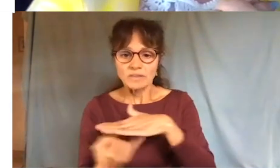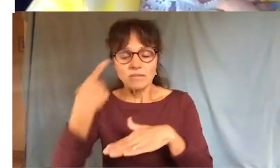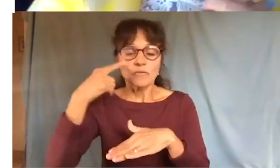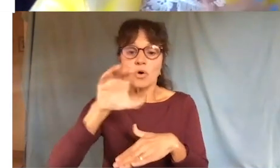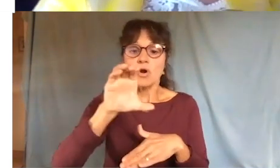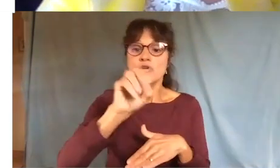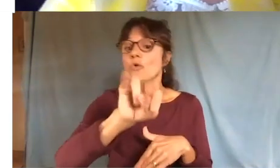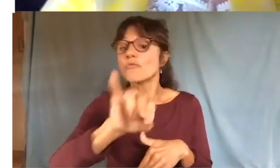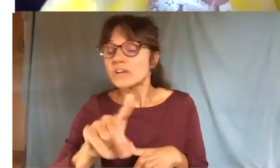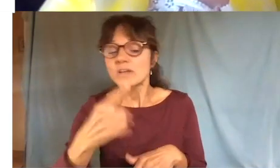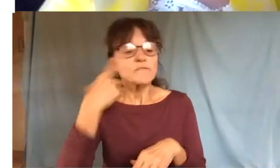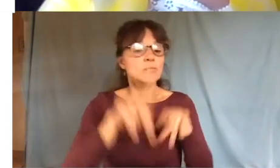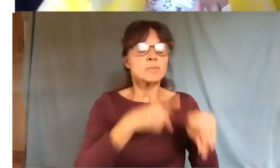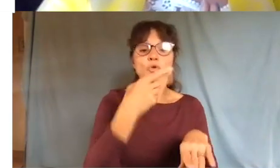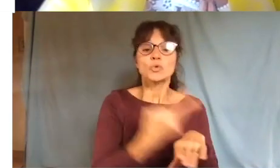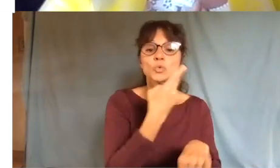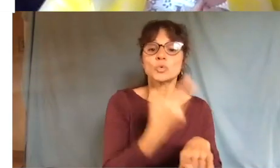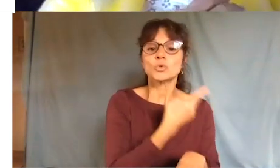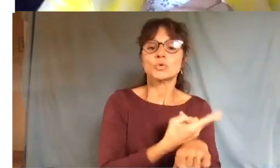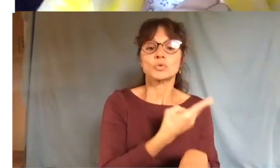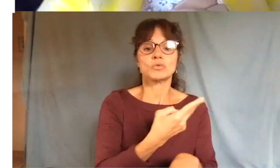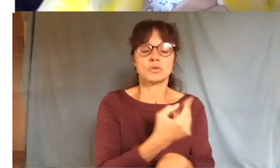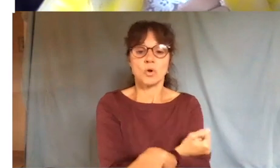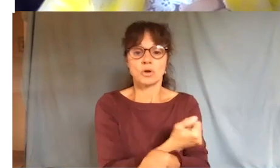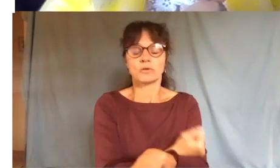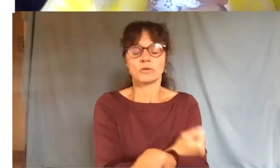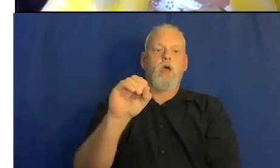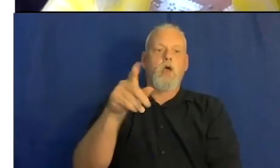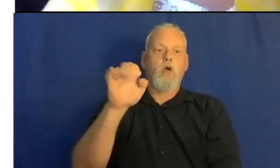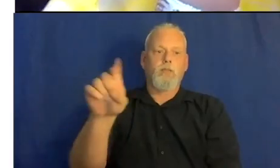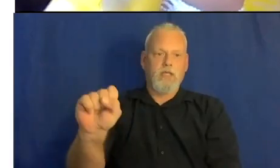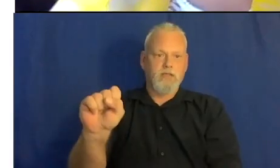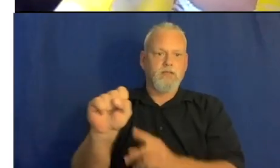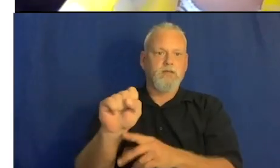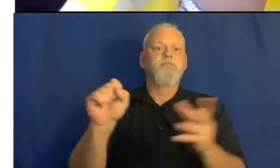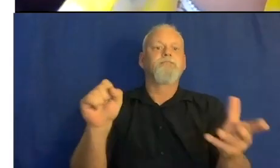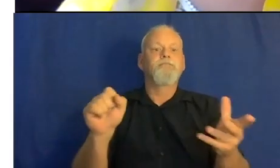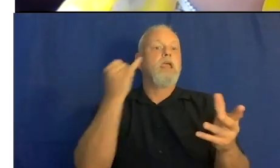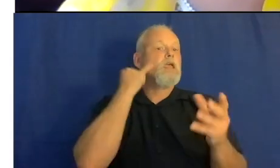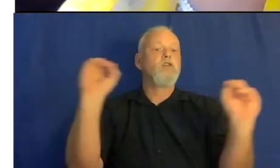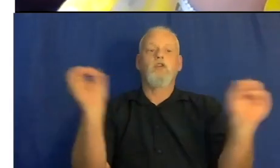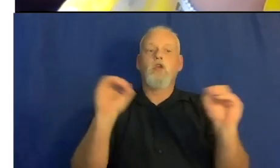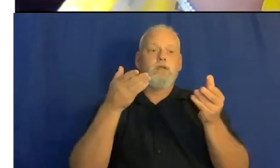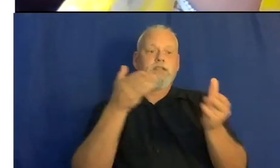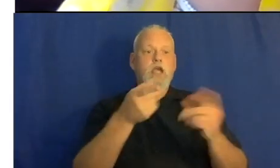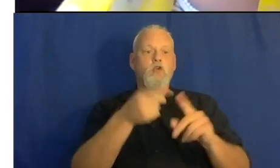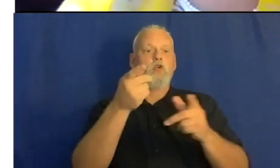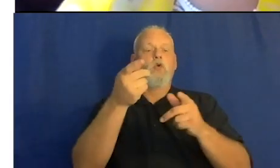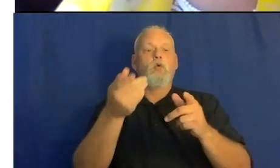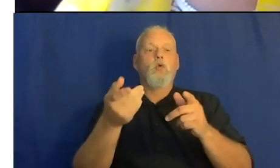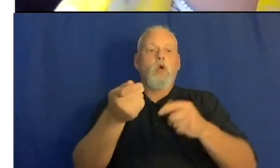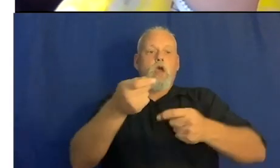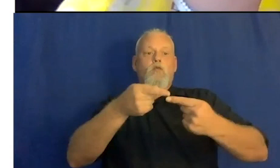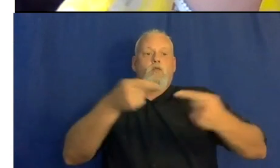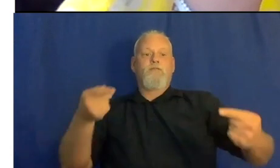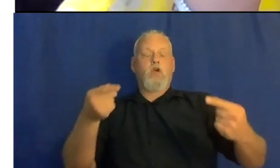COVID. But for people who use opioids, that could mean the difference between life and death if no one is present to reverse an overdose or